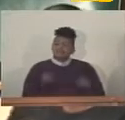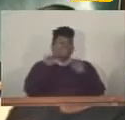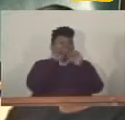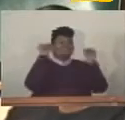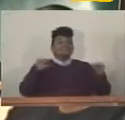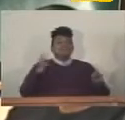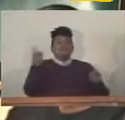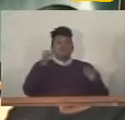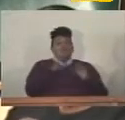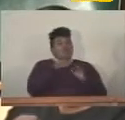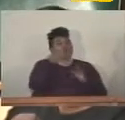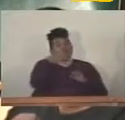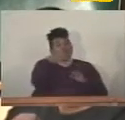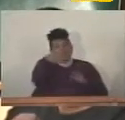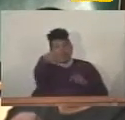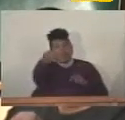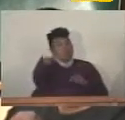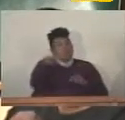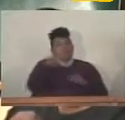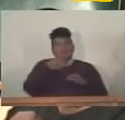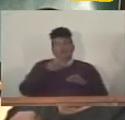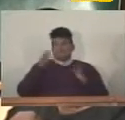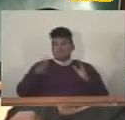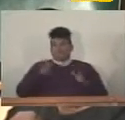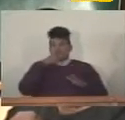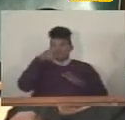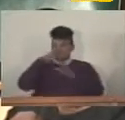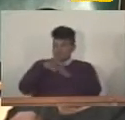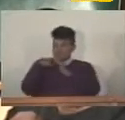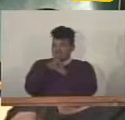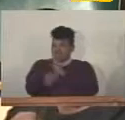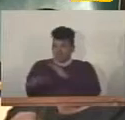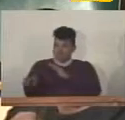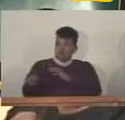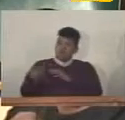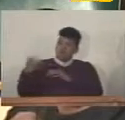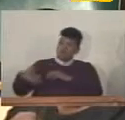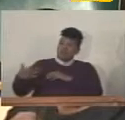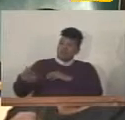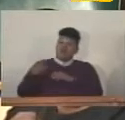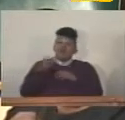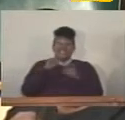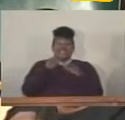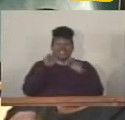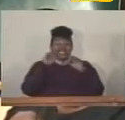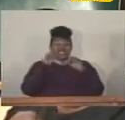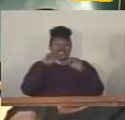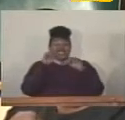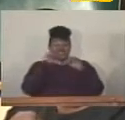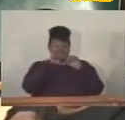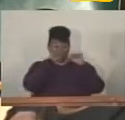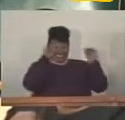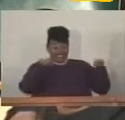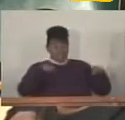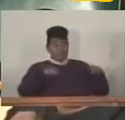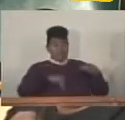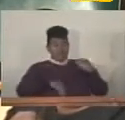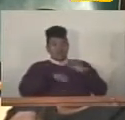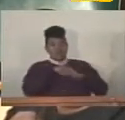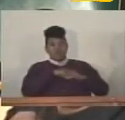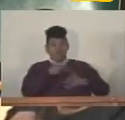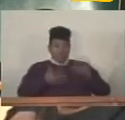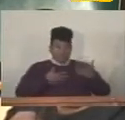of the accused is delayed. You may have an accused who committed a series of offenses under the same